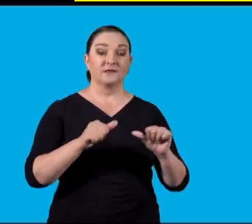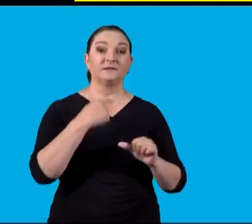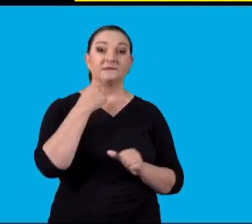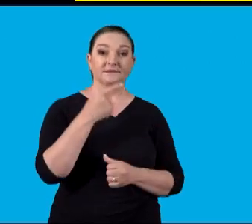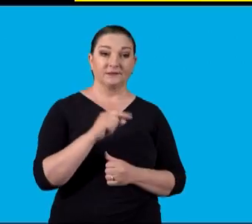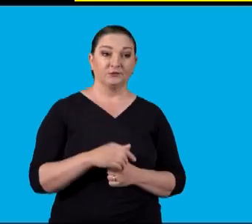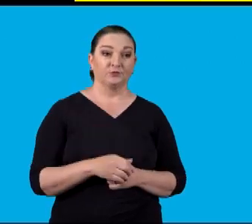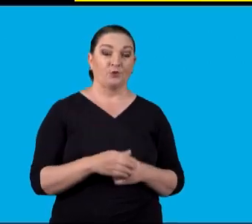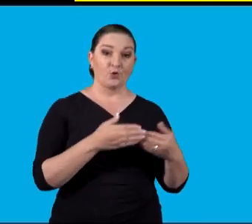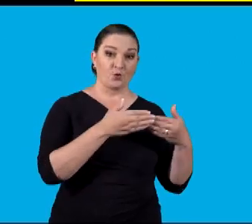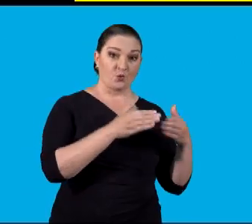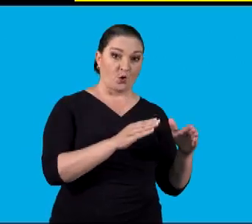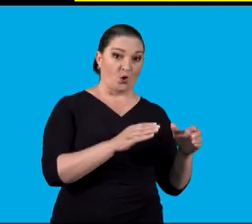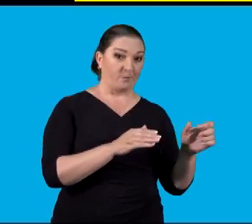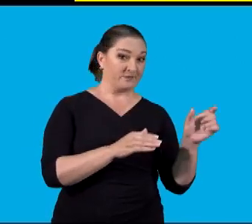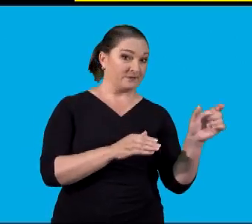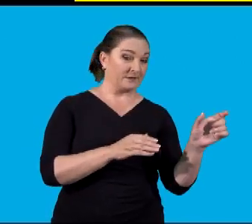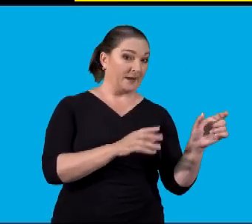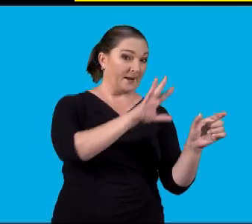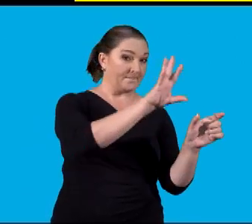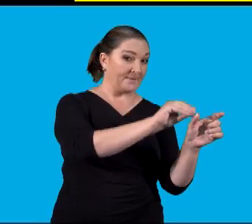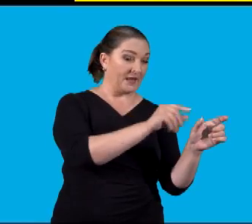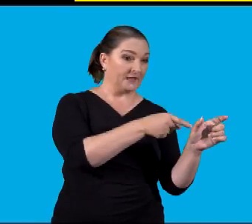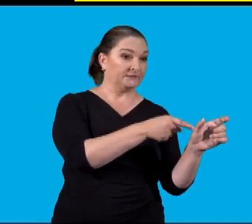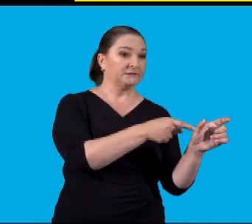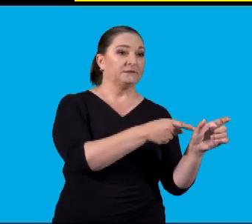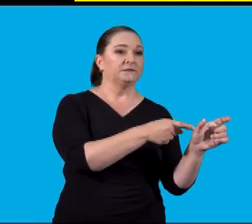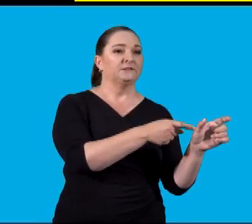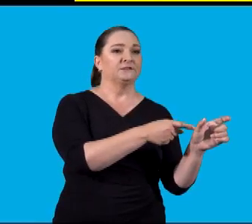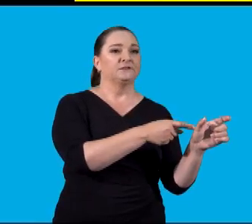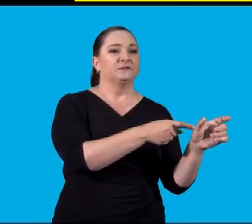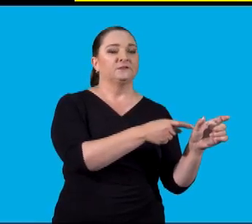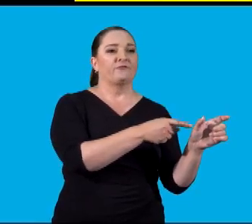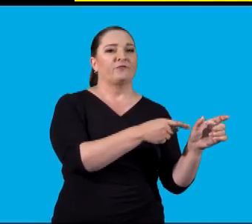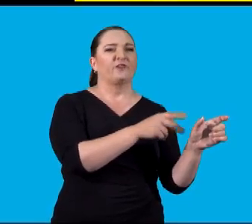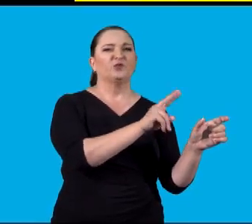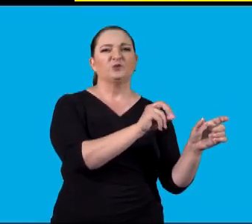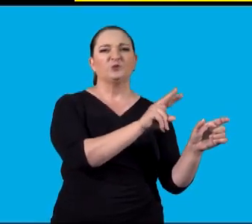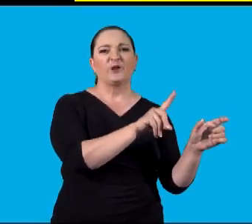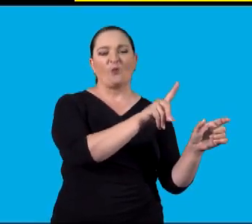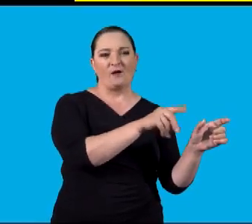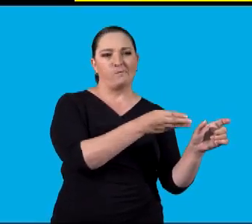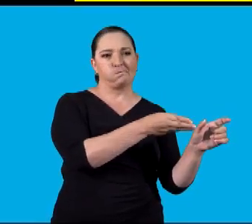be in 2021. So I have my balance brought down here. That is